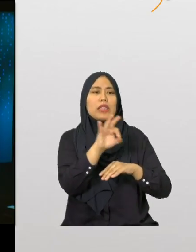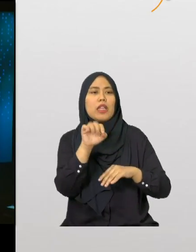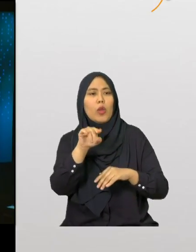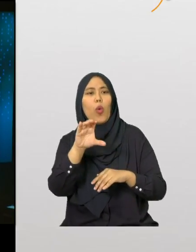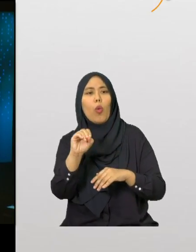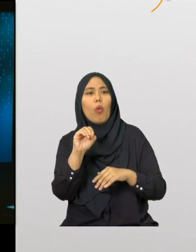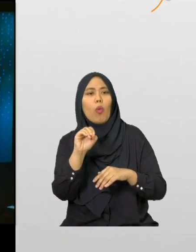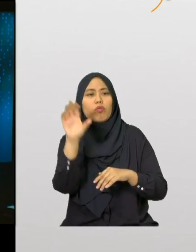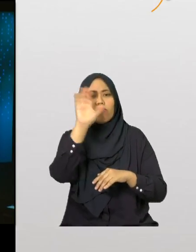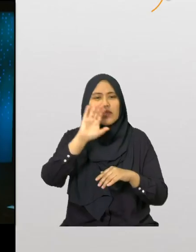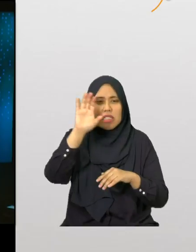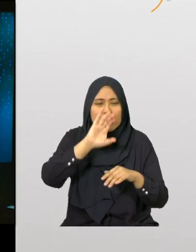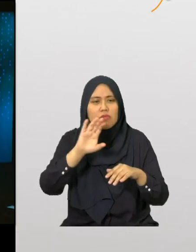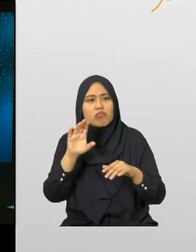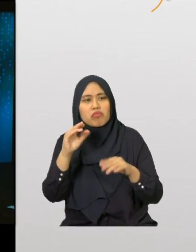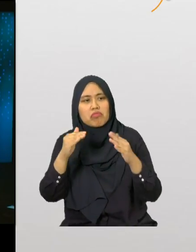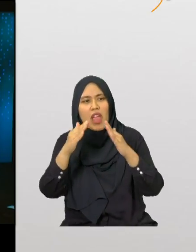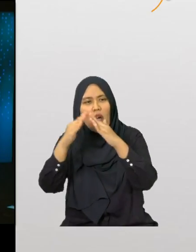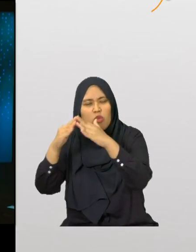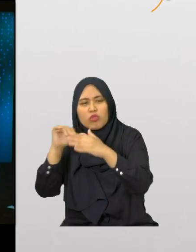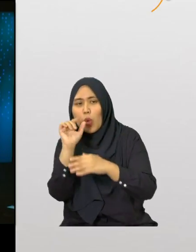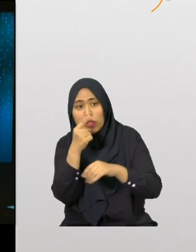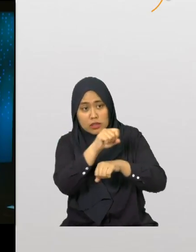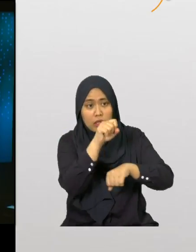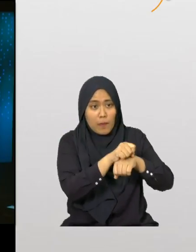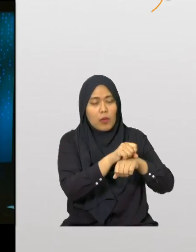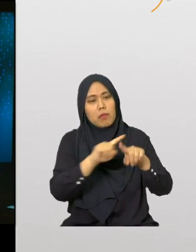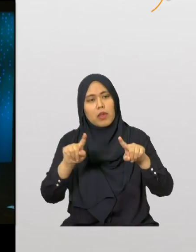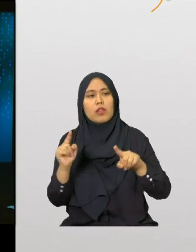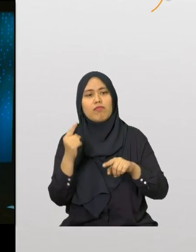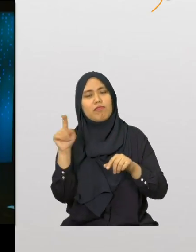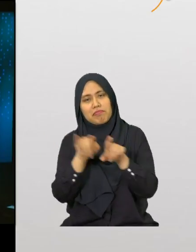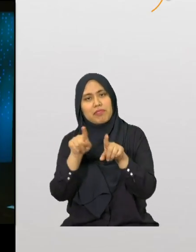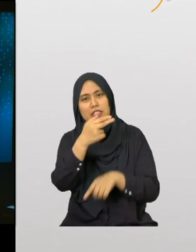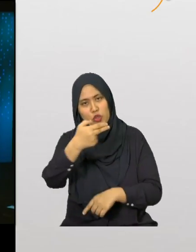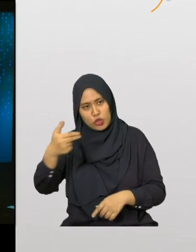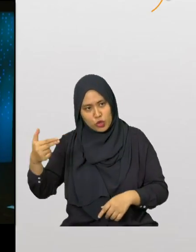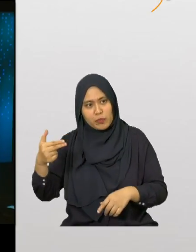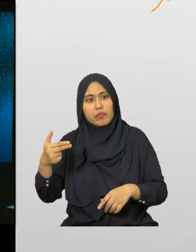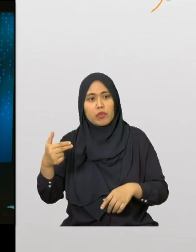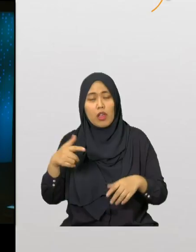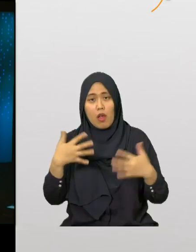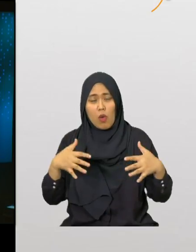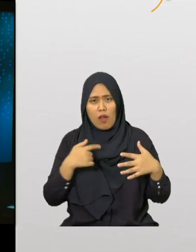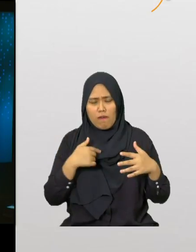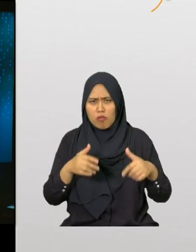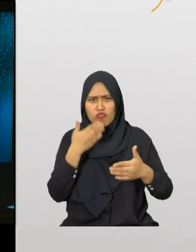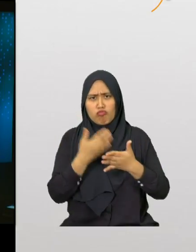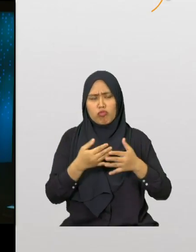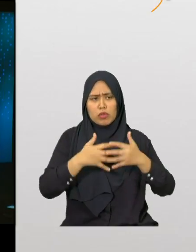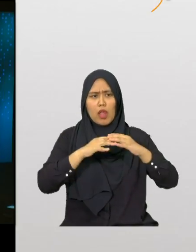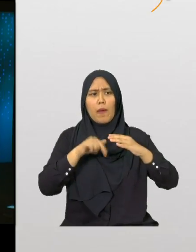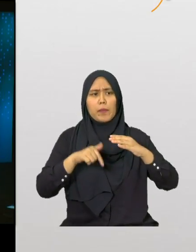agents, buyers and sellers, not just in Singapore, but also in Indonesia, which, by the way, has a very lively startup and tech